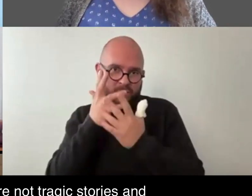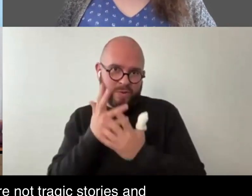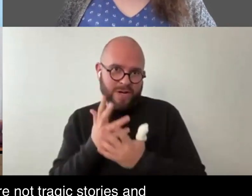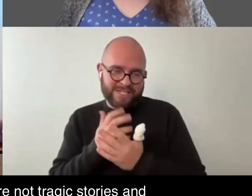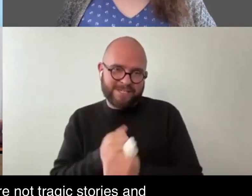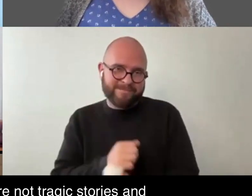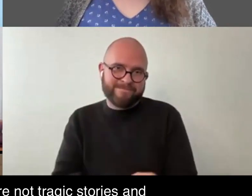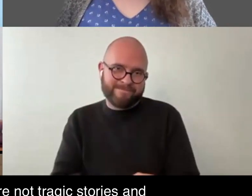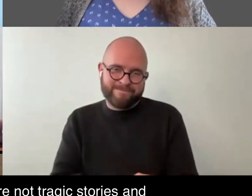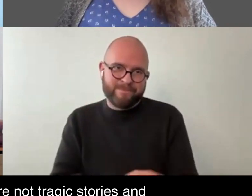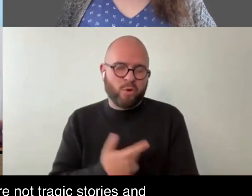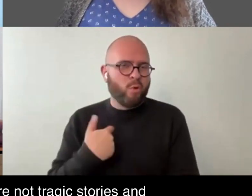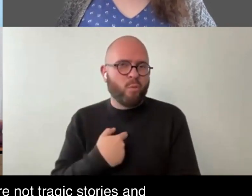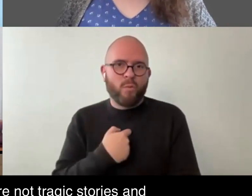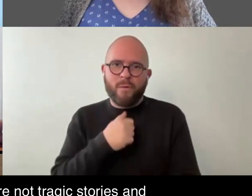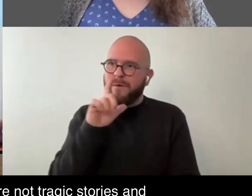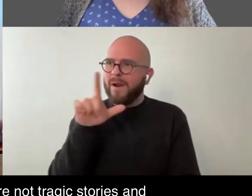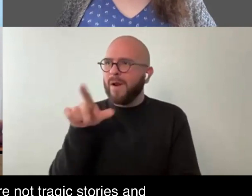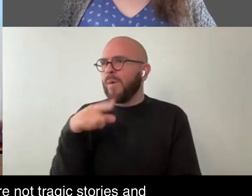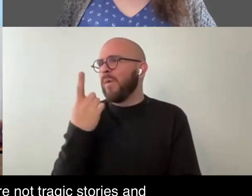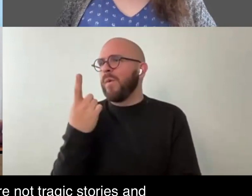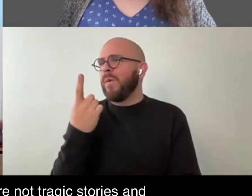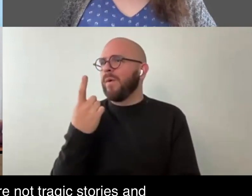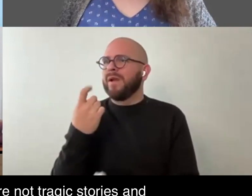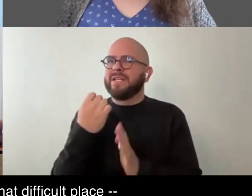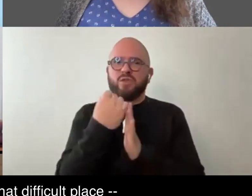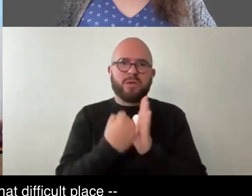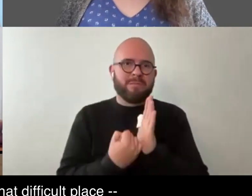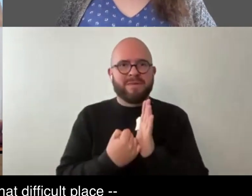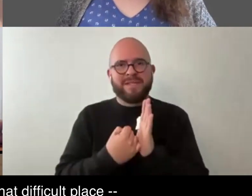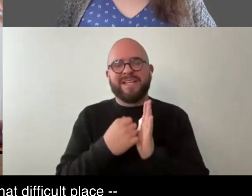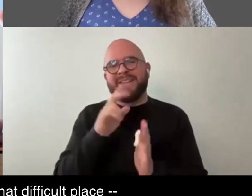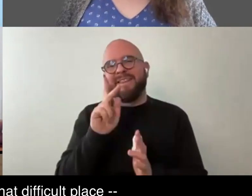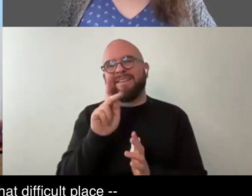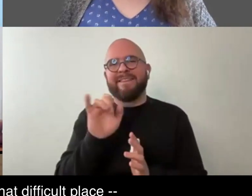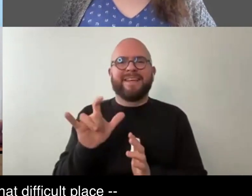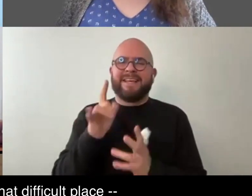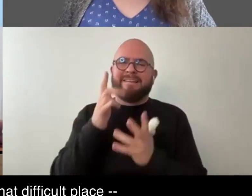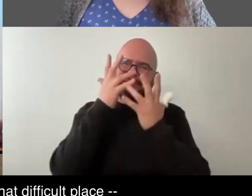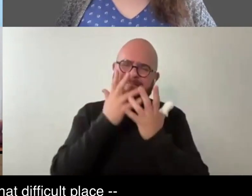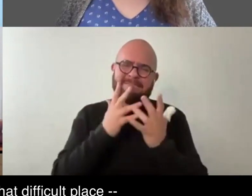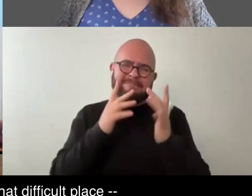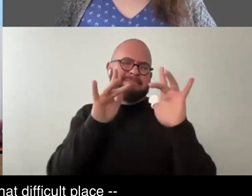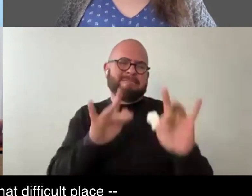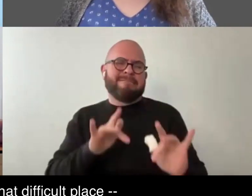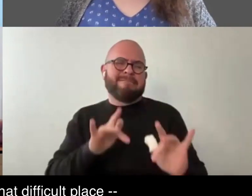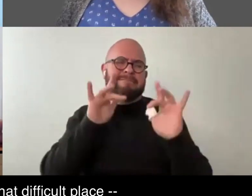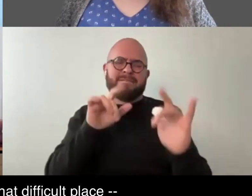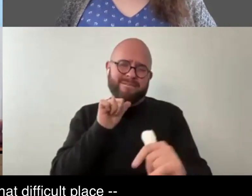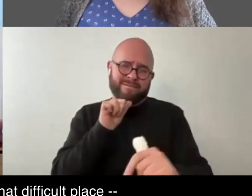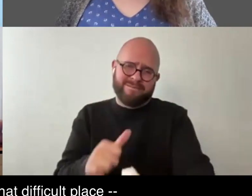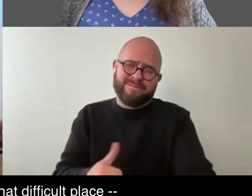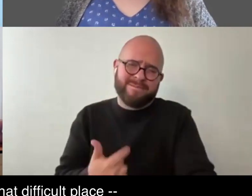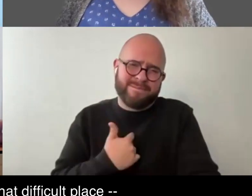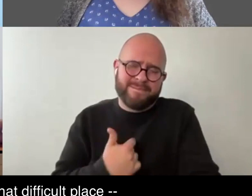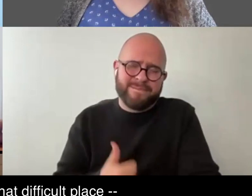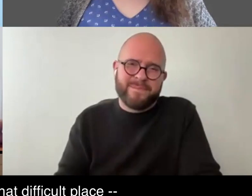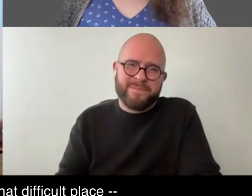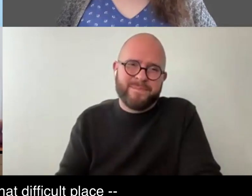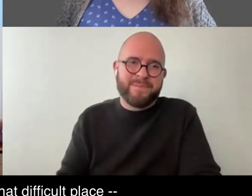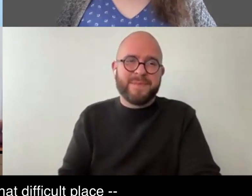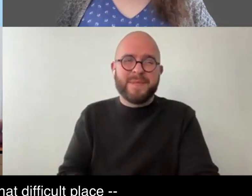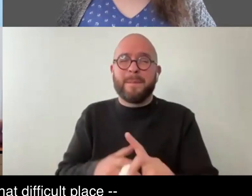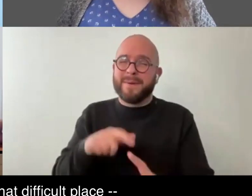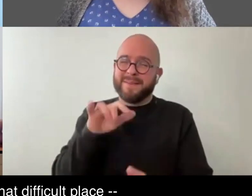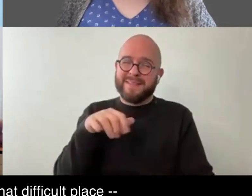not solely scripted in the key of lament, right? But that difficult place,